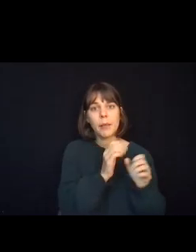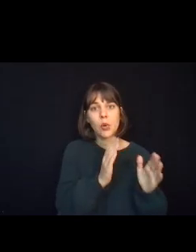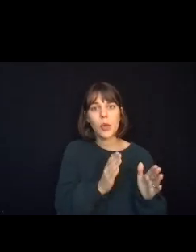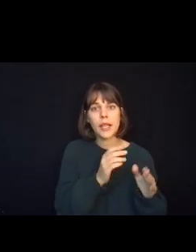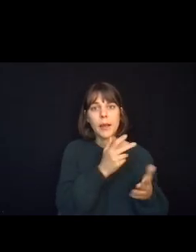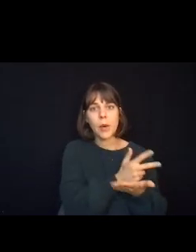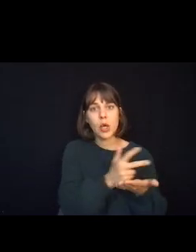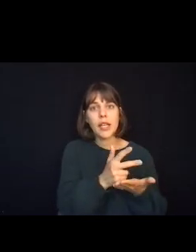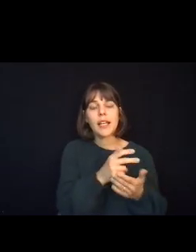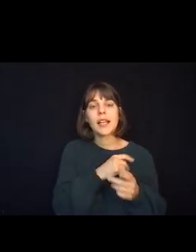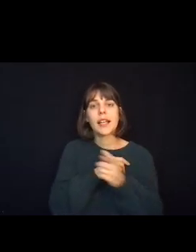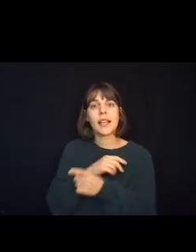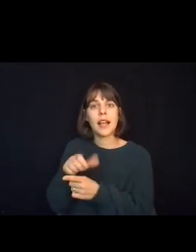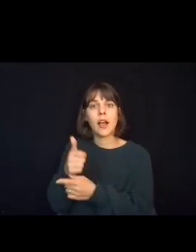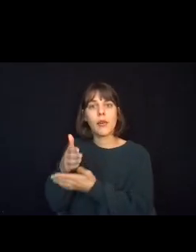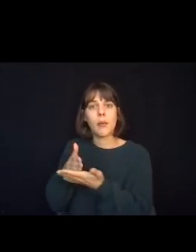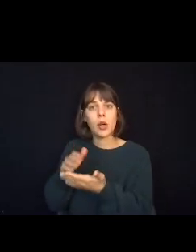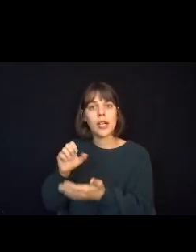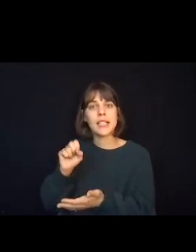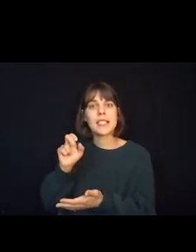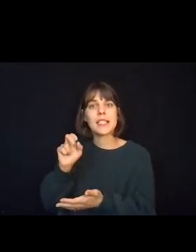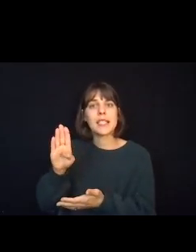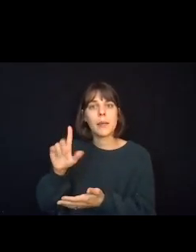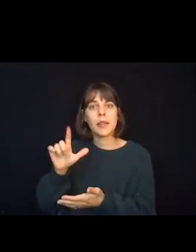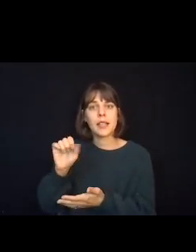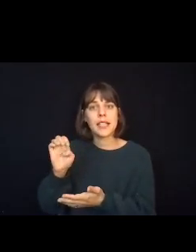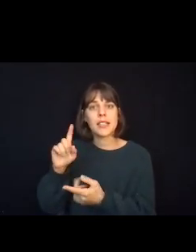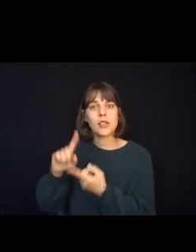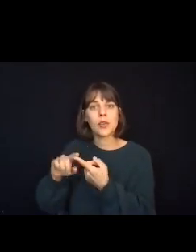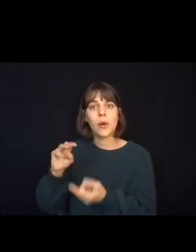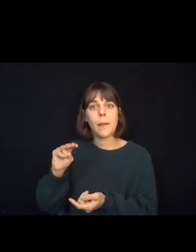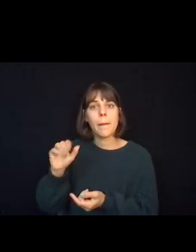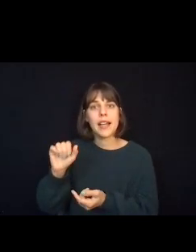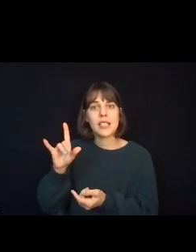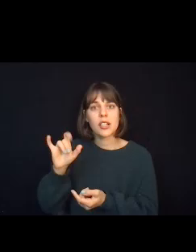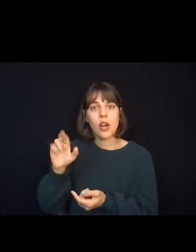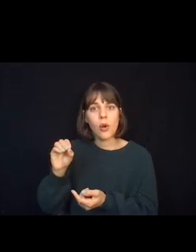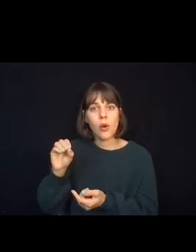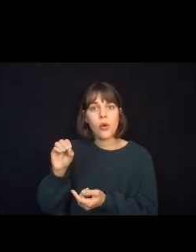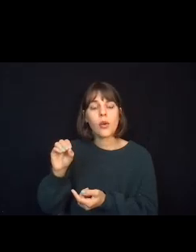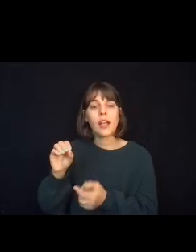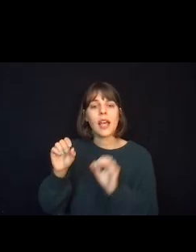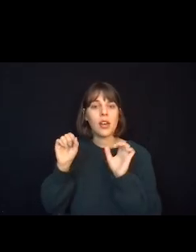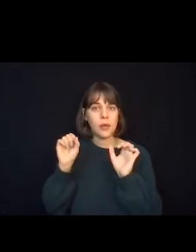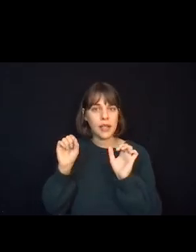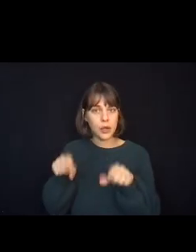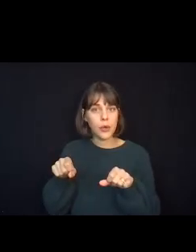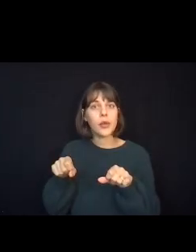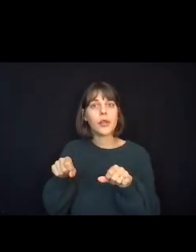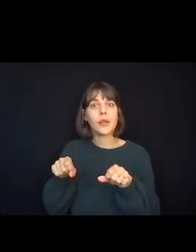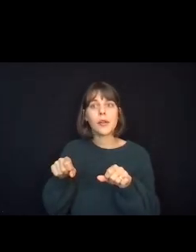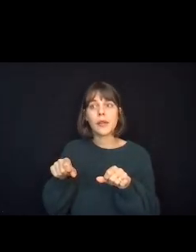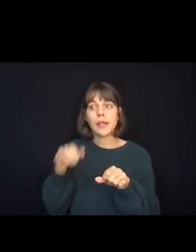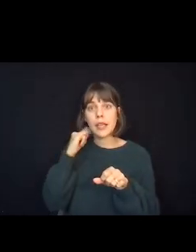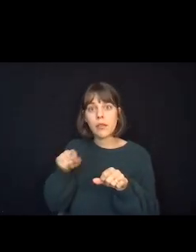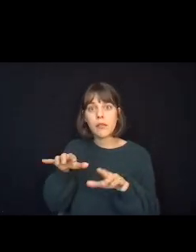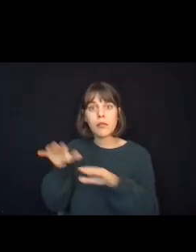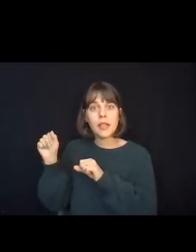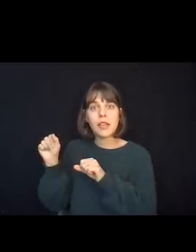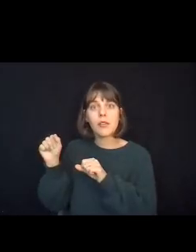and we continue to sublease the other portion at Mascaro, and also have the ability, if we ever wanted to, if we ever would